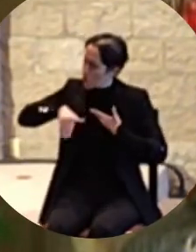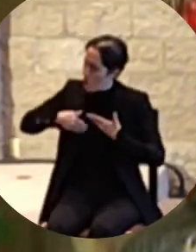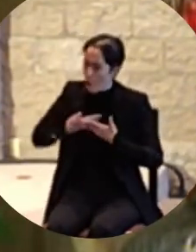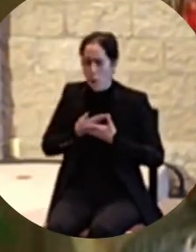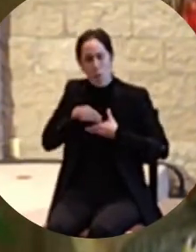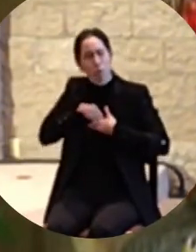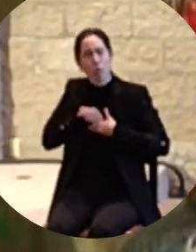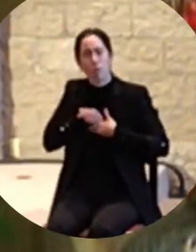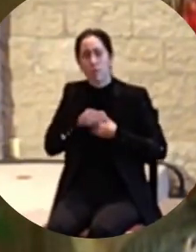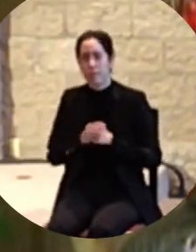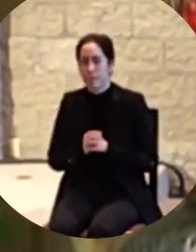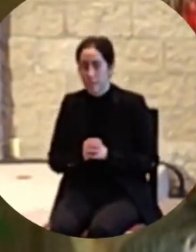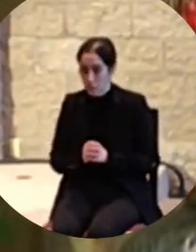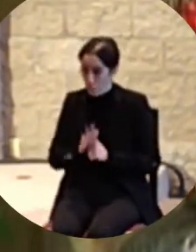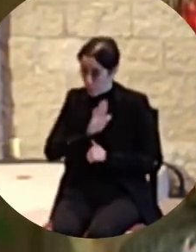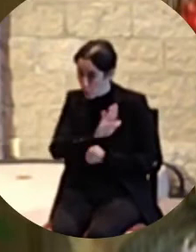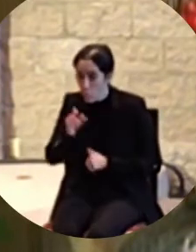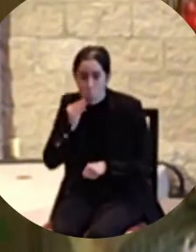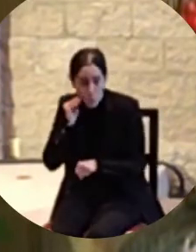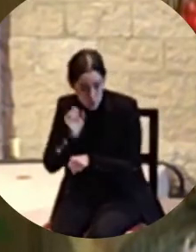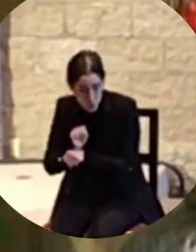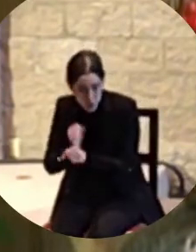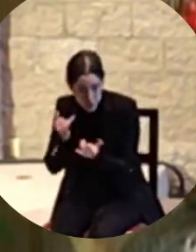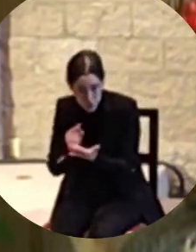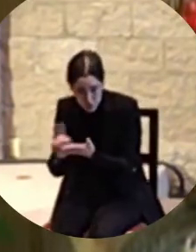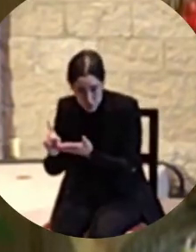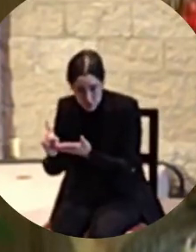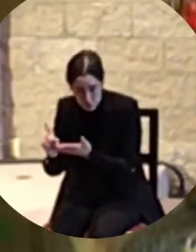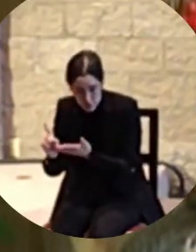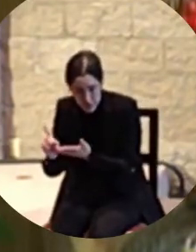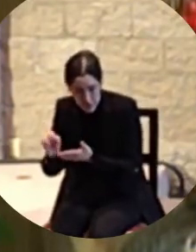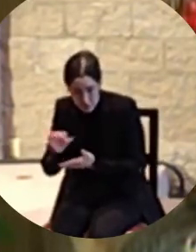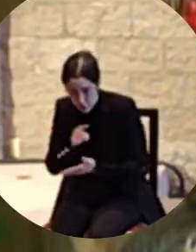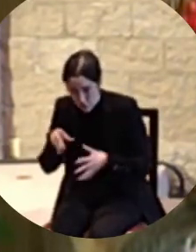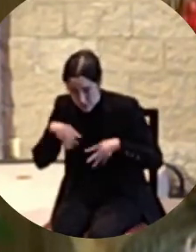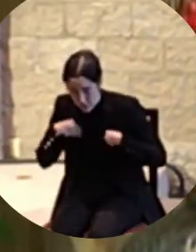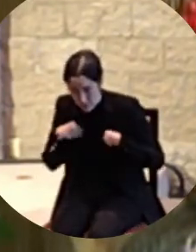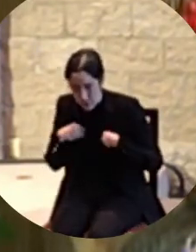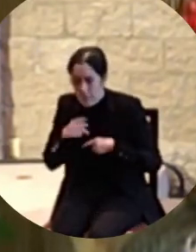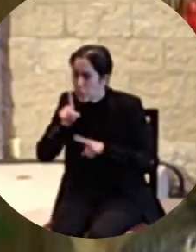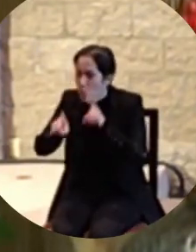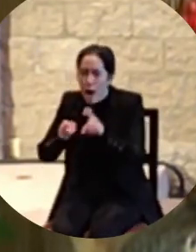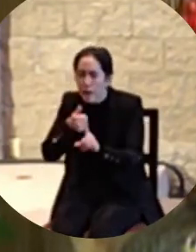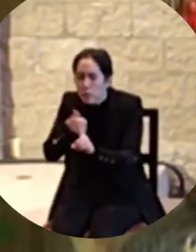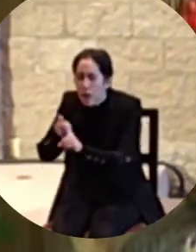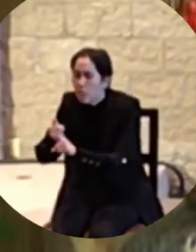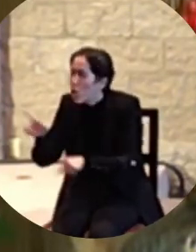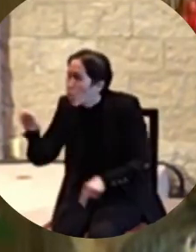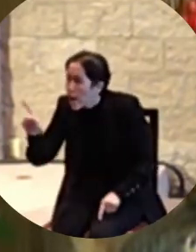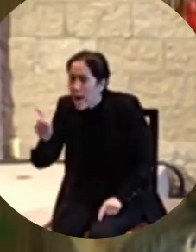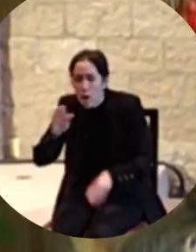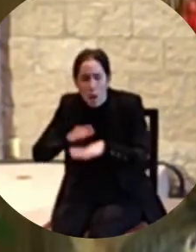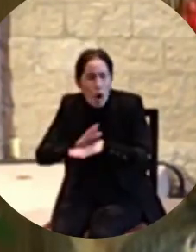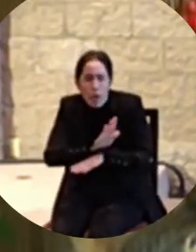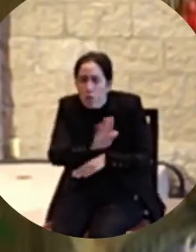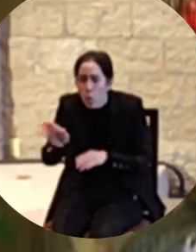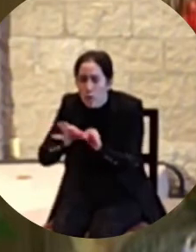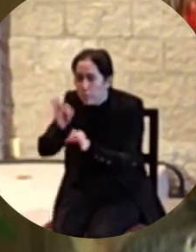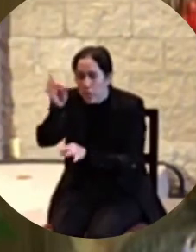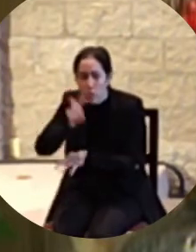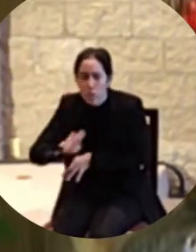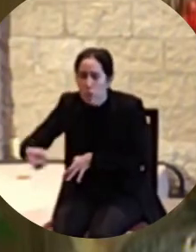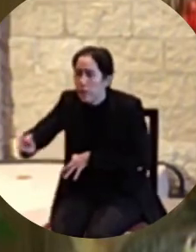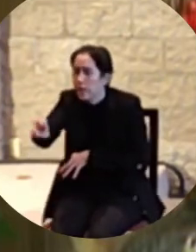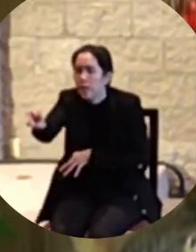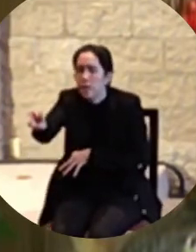if you choose to accept it, is this. Ask yourself, where on my spiritual journey can